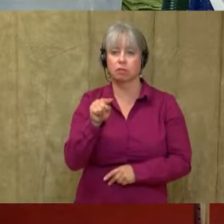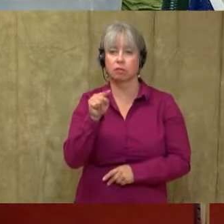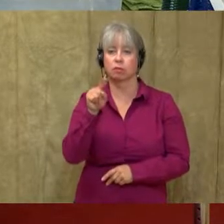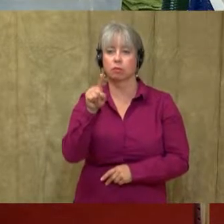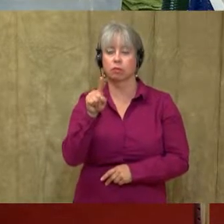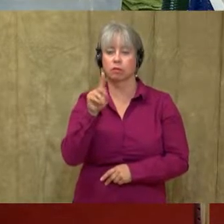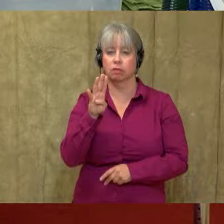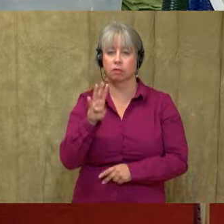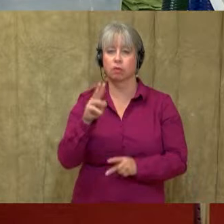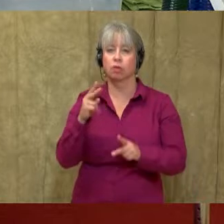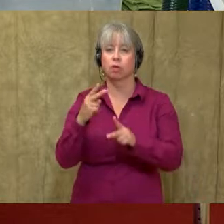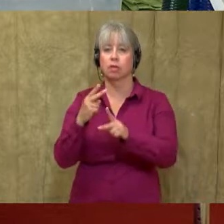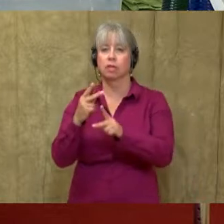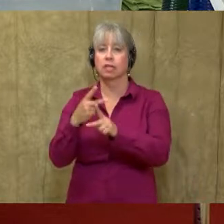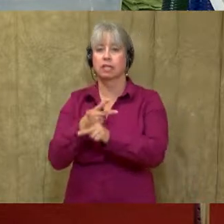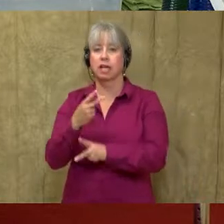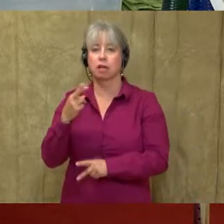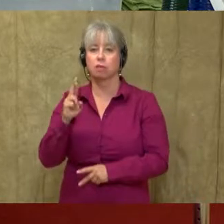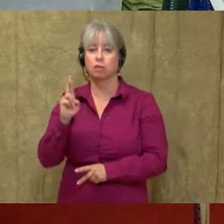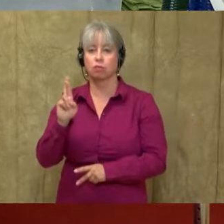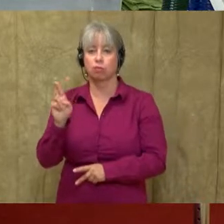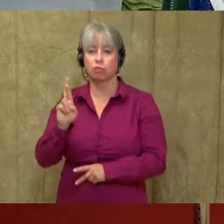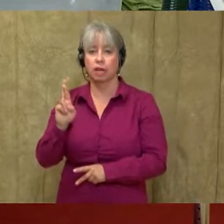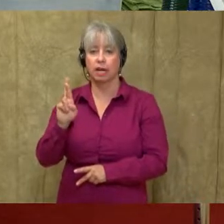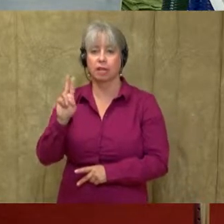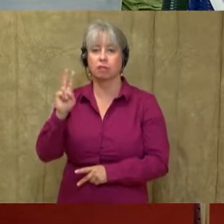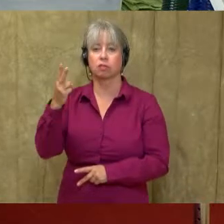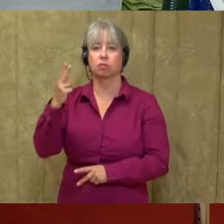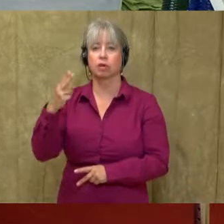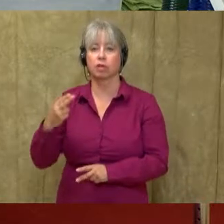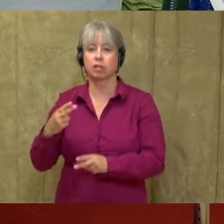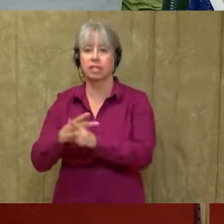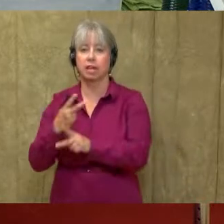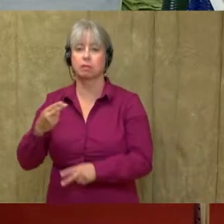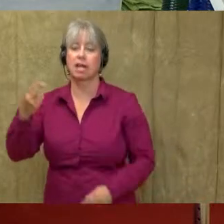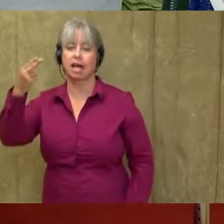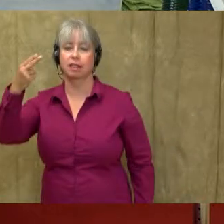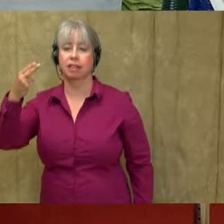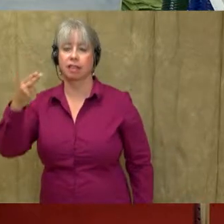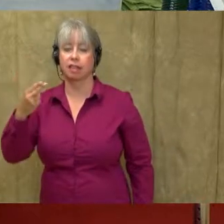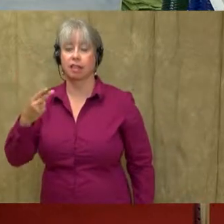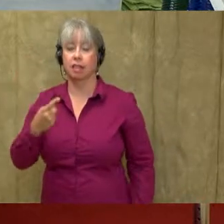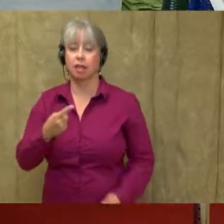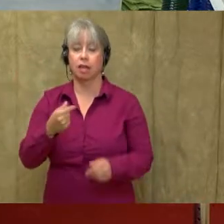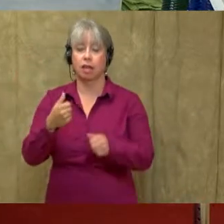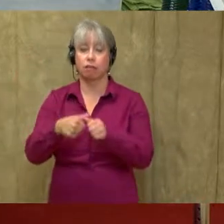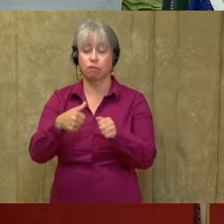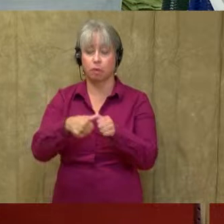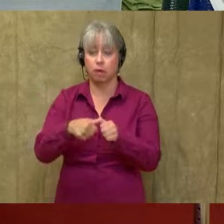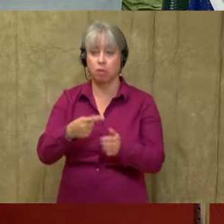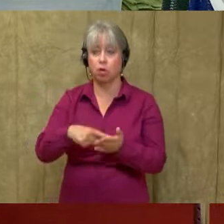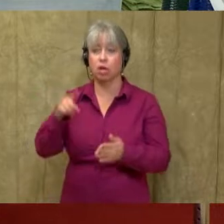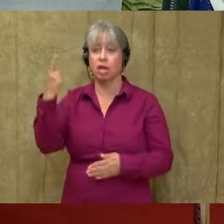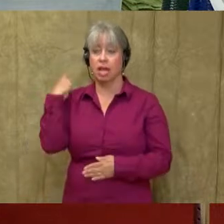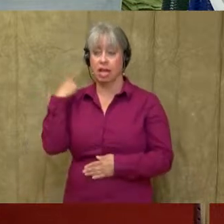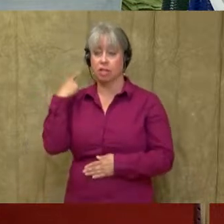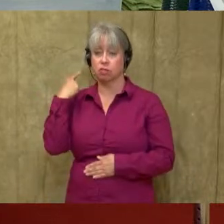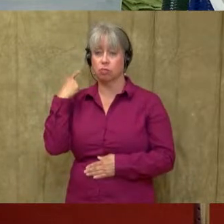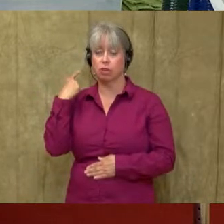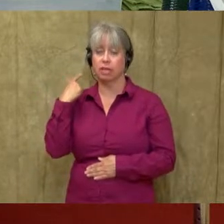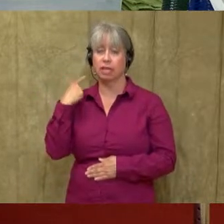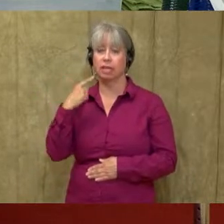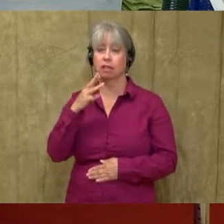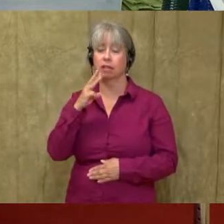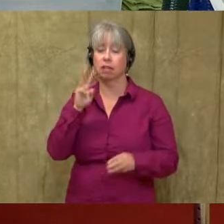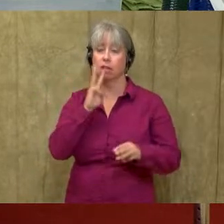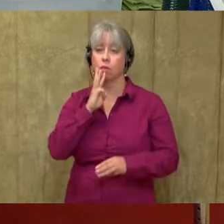And we did a water experiment, if you tuned in last week, and we said that 3 of these, as long as it's at the same